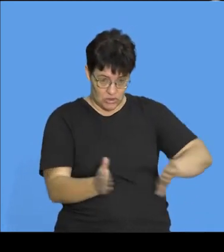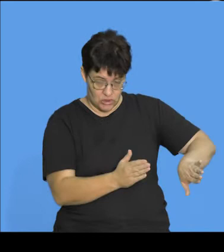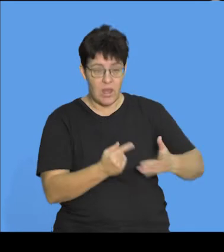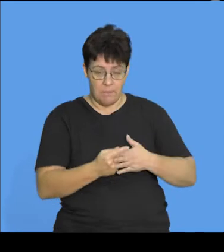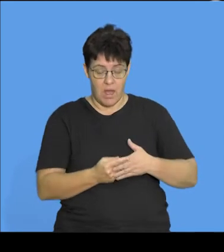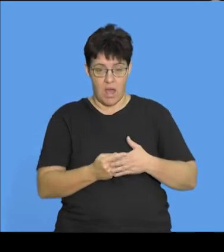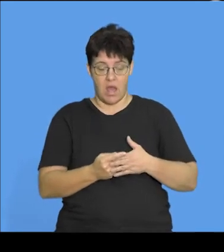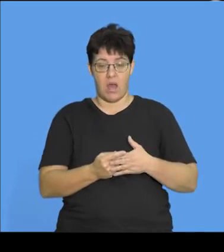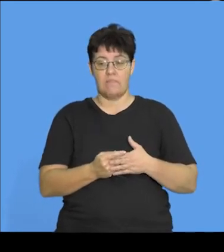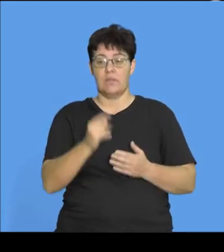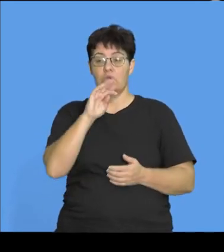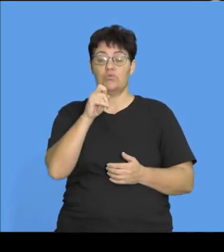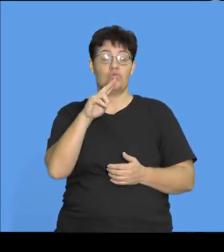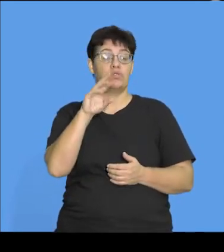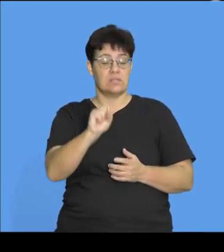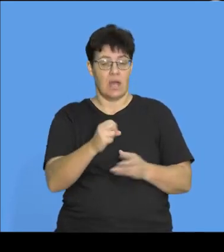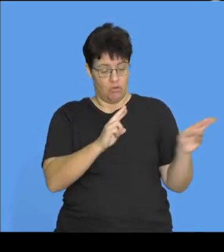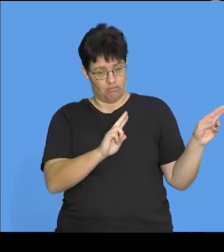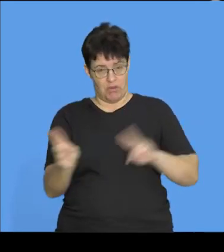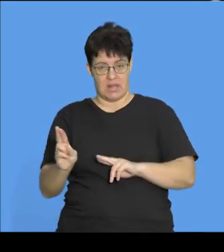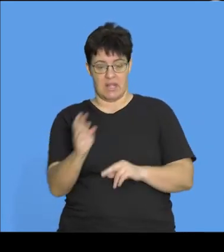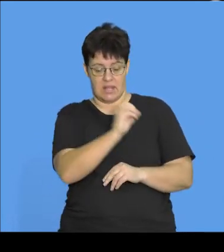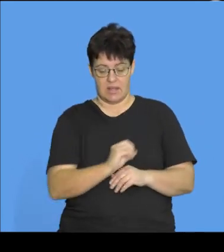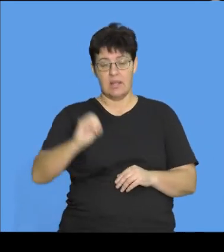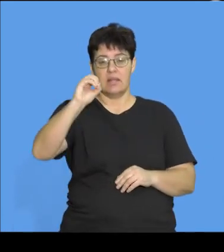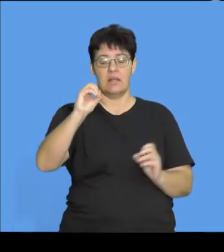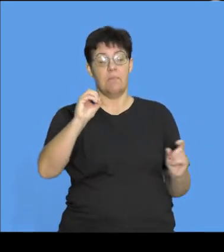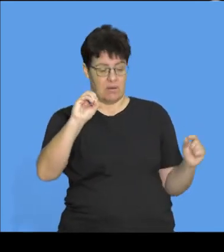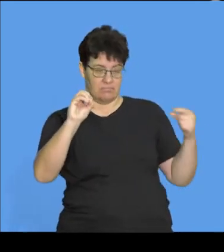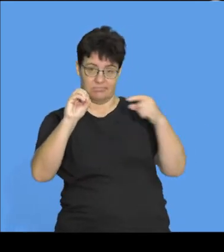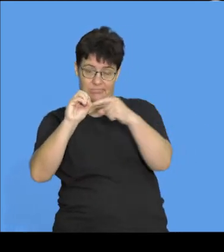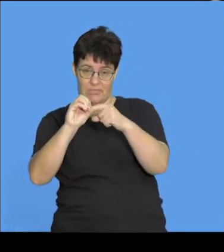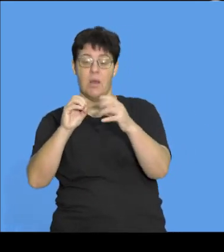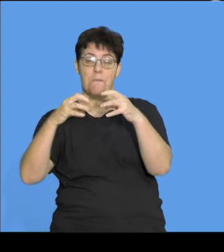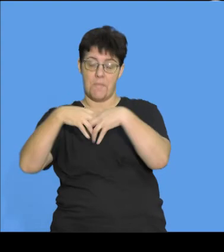for implantation and the nutrition of a fertilized ovum.